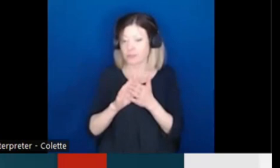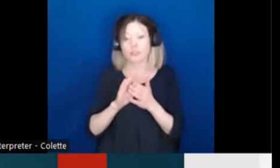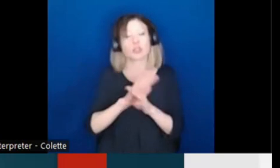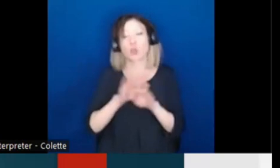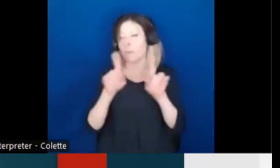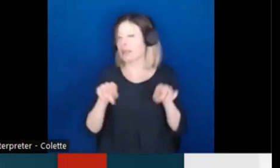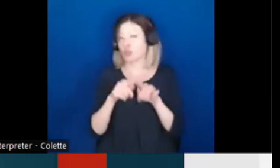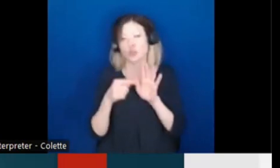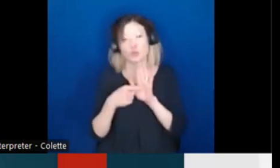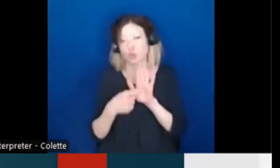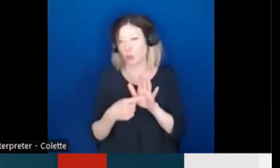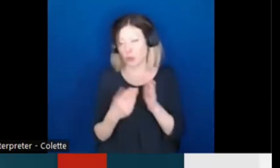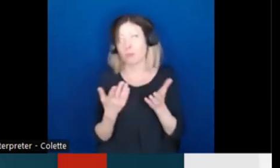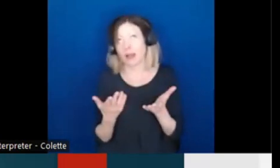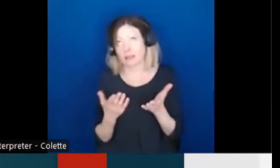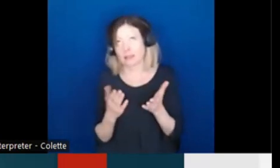was